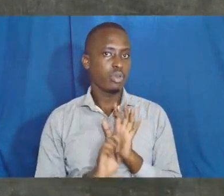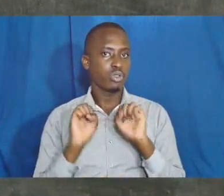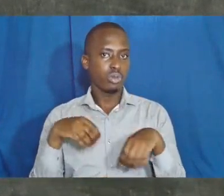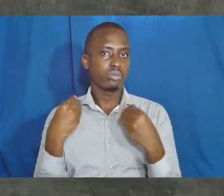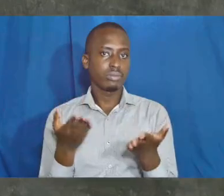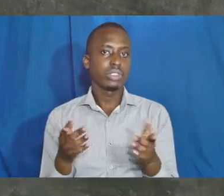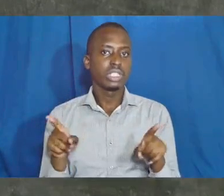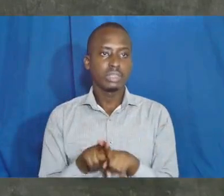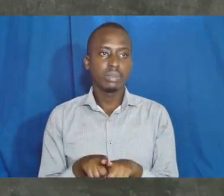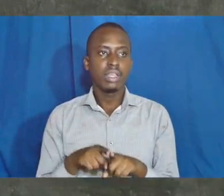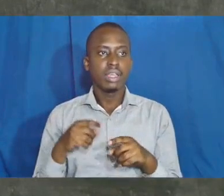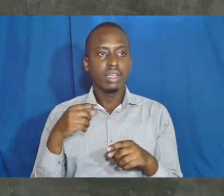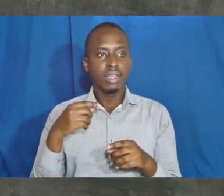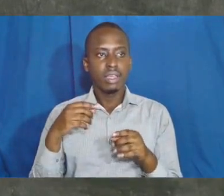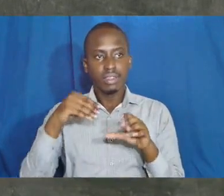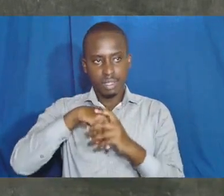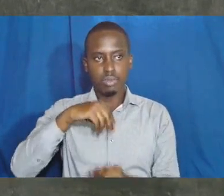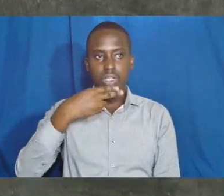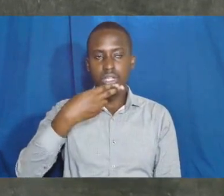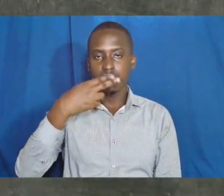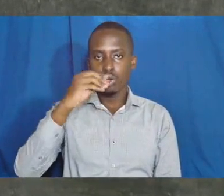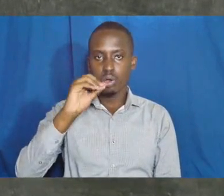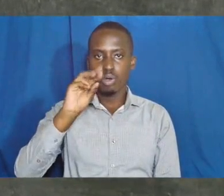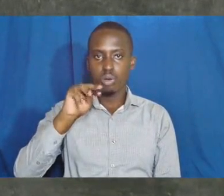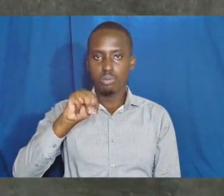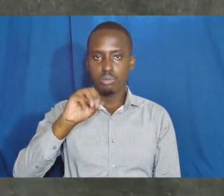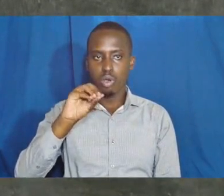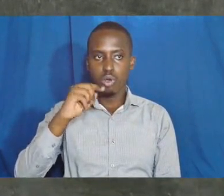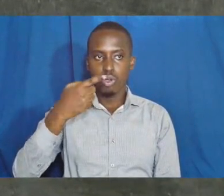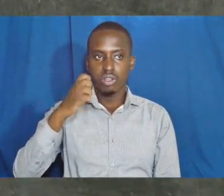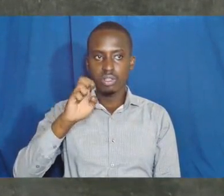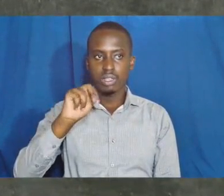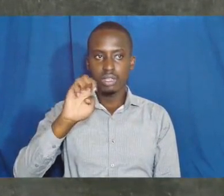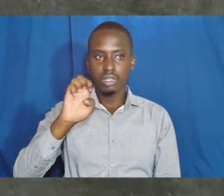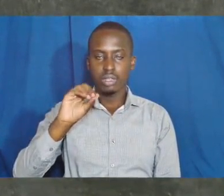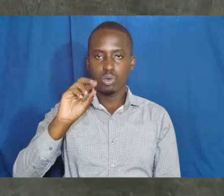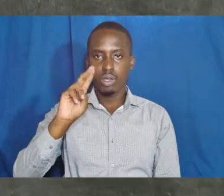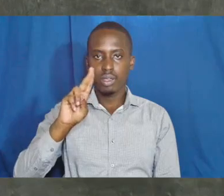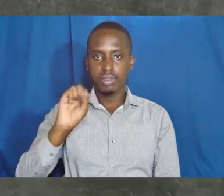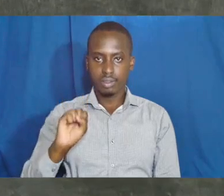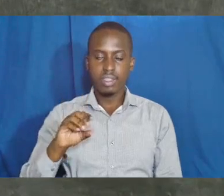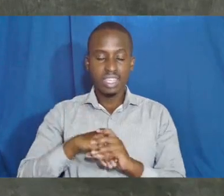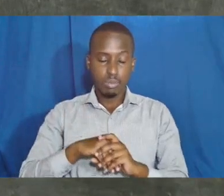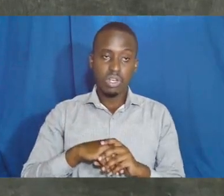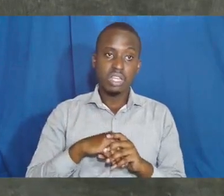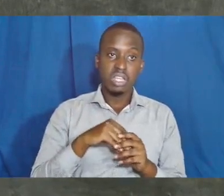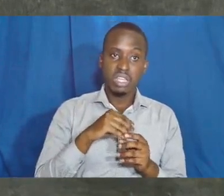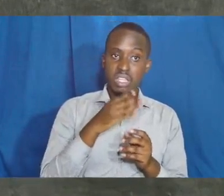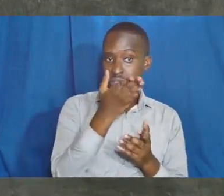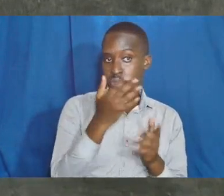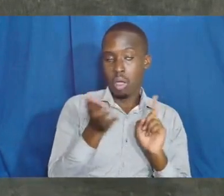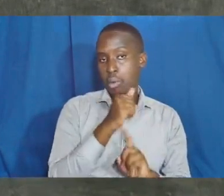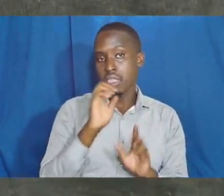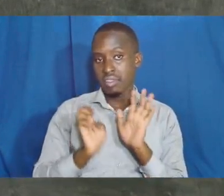are homogeneous. The homogeneous, even we mentioned the liquid, and we gave some